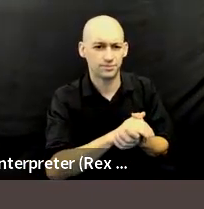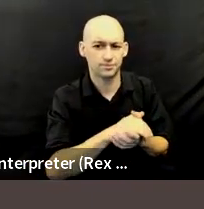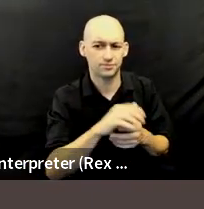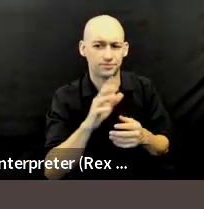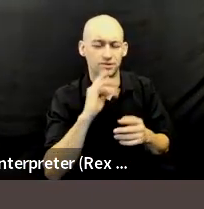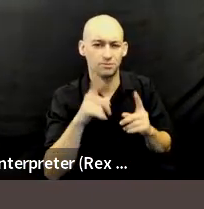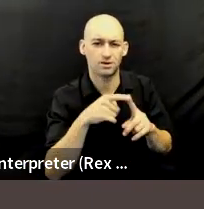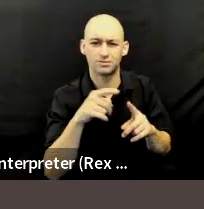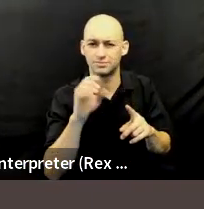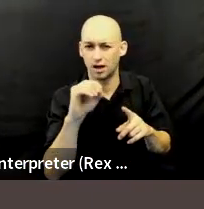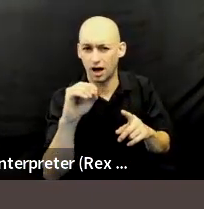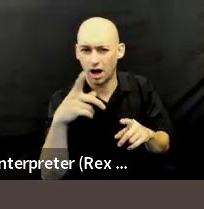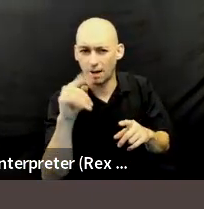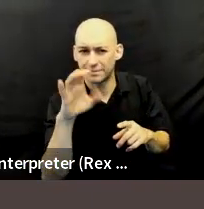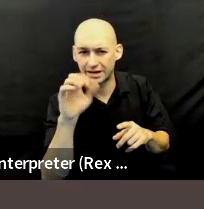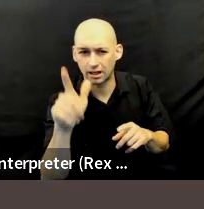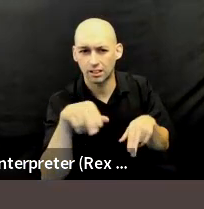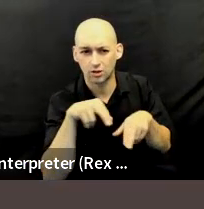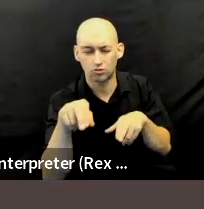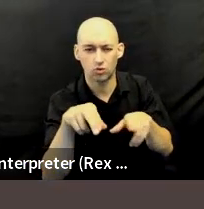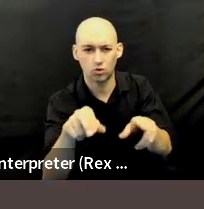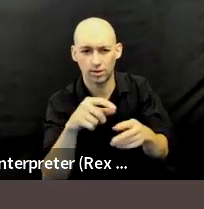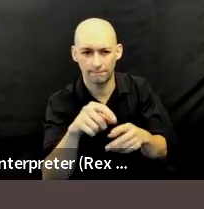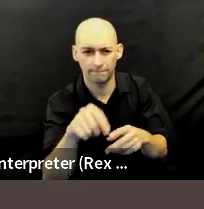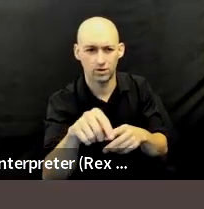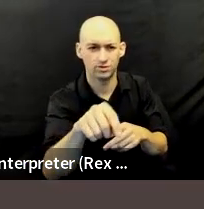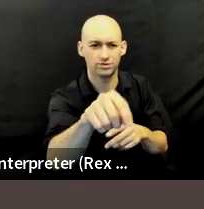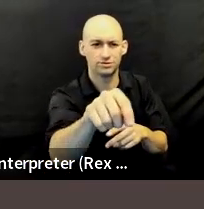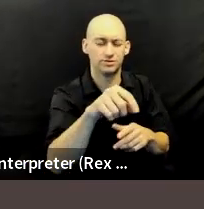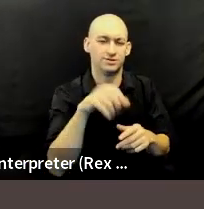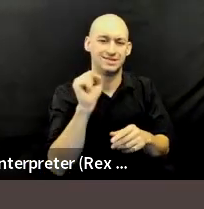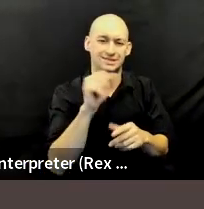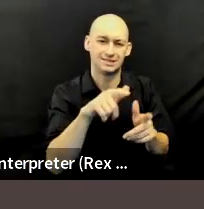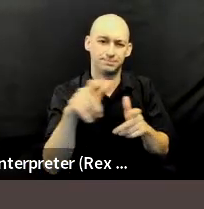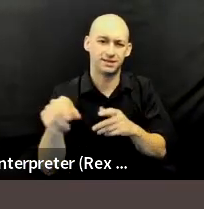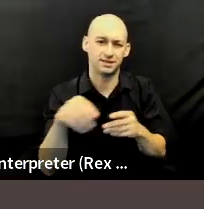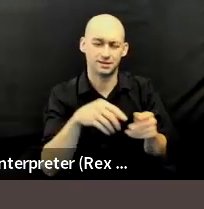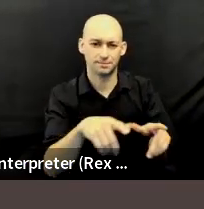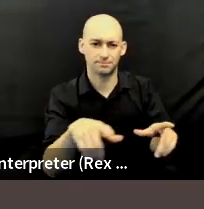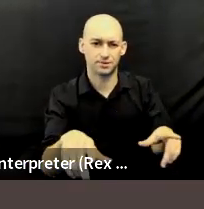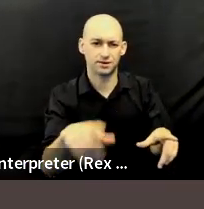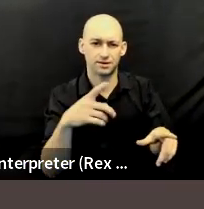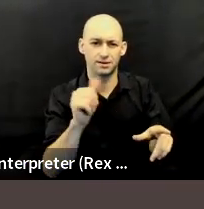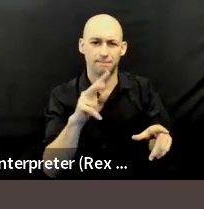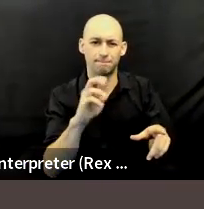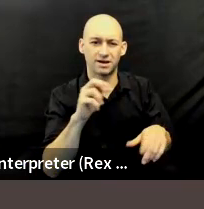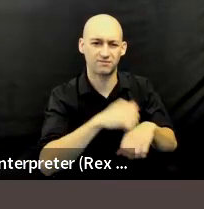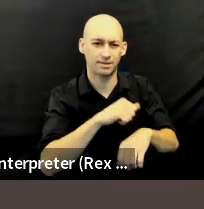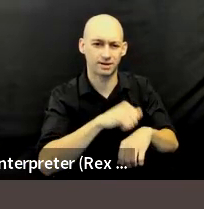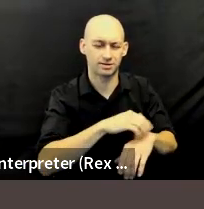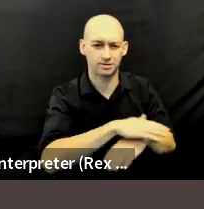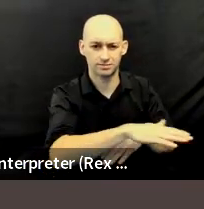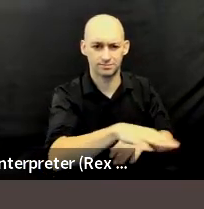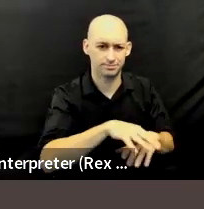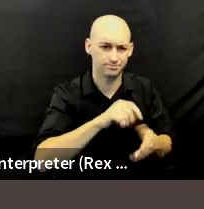optical road markings, speed feedback signs, speed pavement markings, delineators, roadway curve